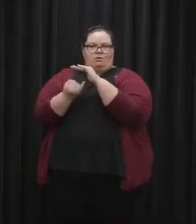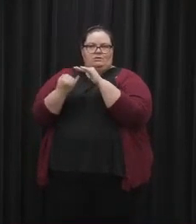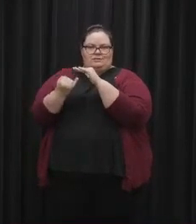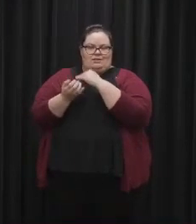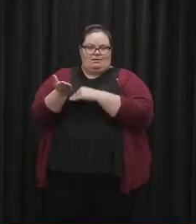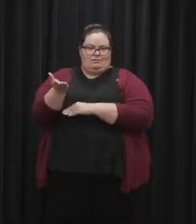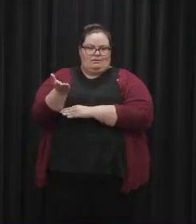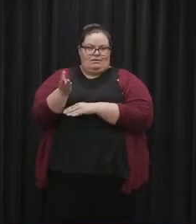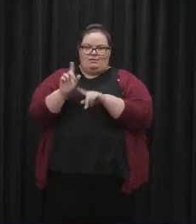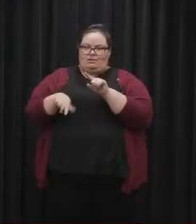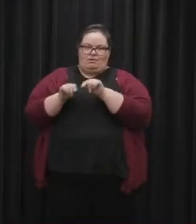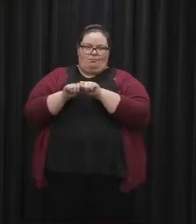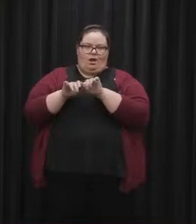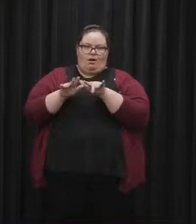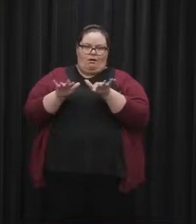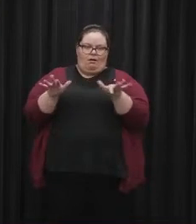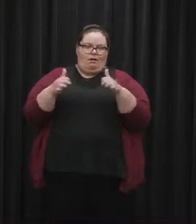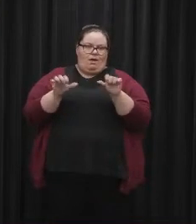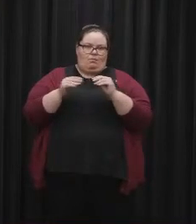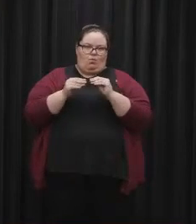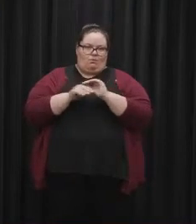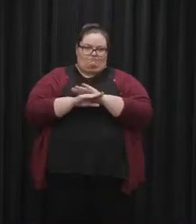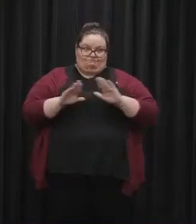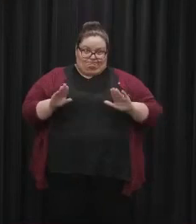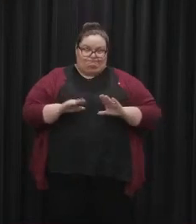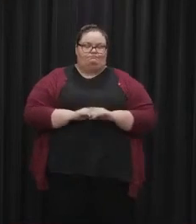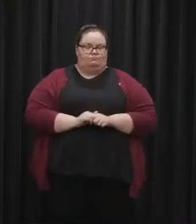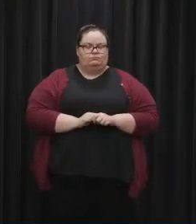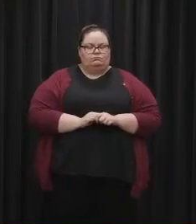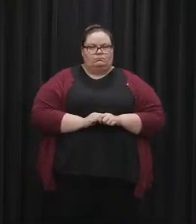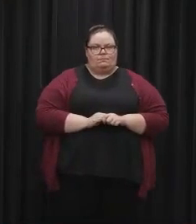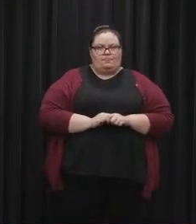self-isolating and can't transmit to anyone else at this time. So,